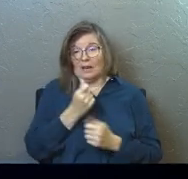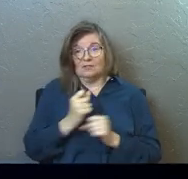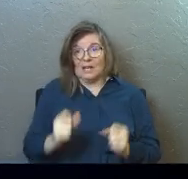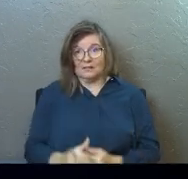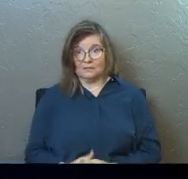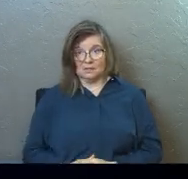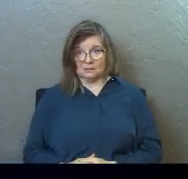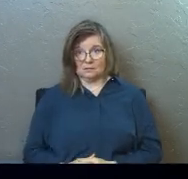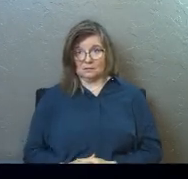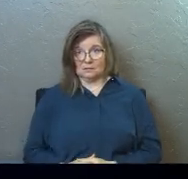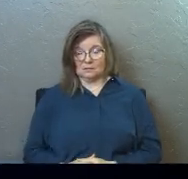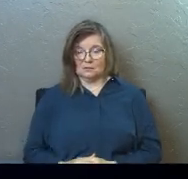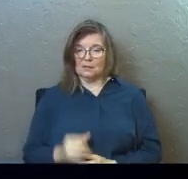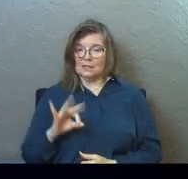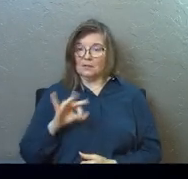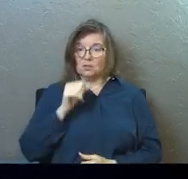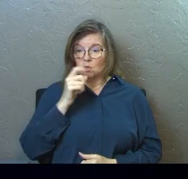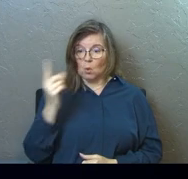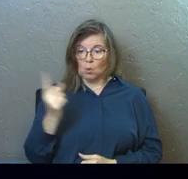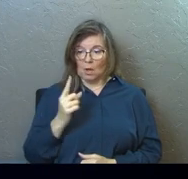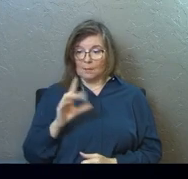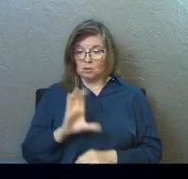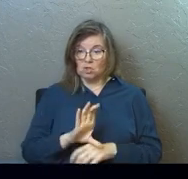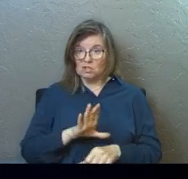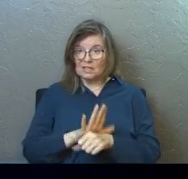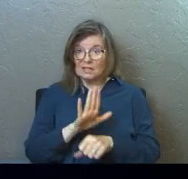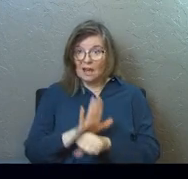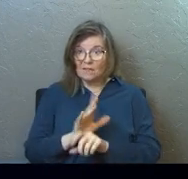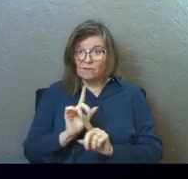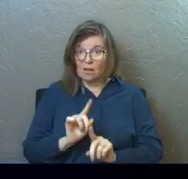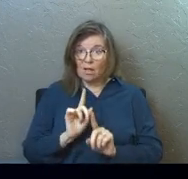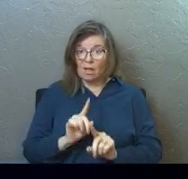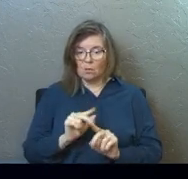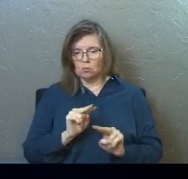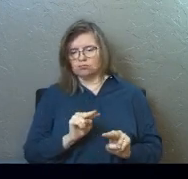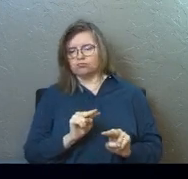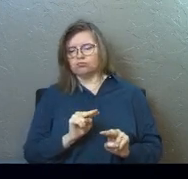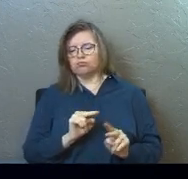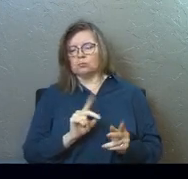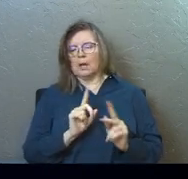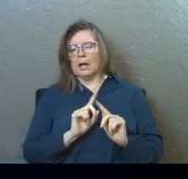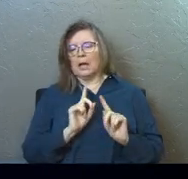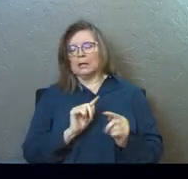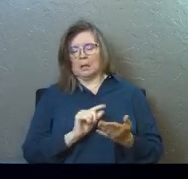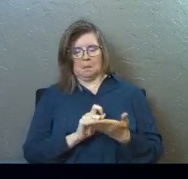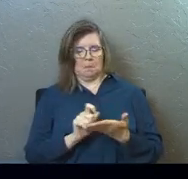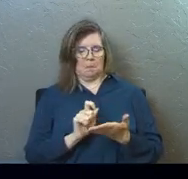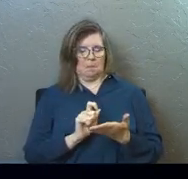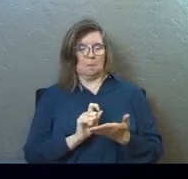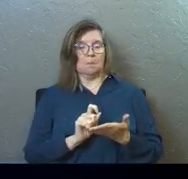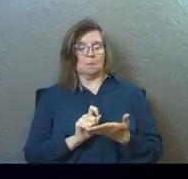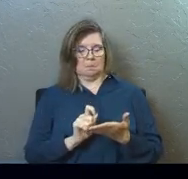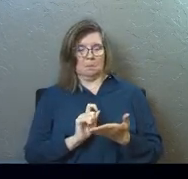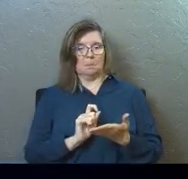not even saved. And if you don't come to church enough, and we're watching your church attendance, by the